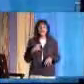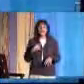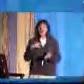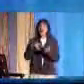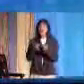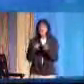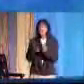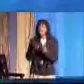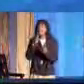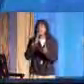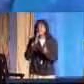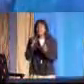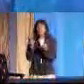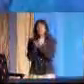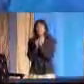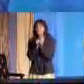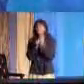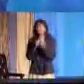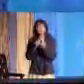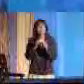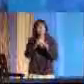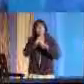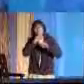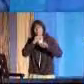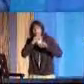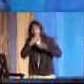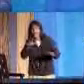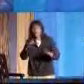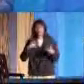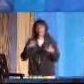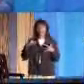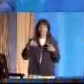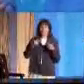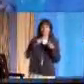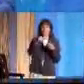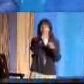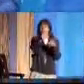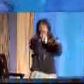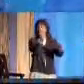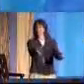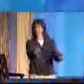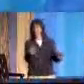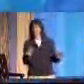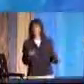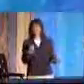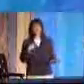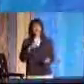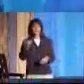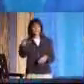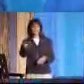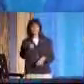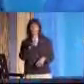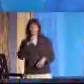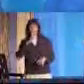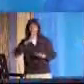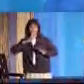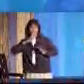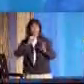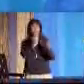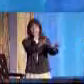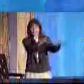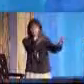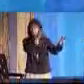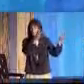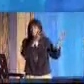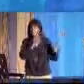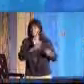Which shows up sometimes in that style of talking at somebody. You know, maybe